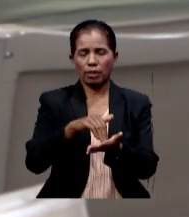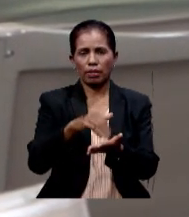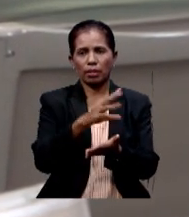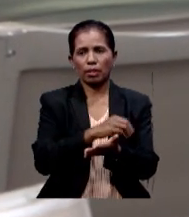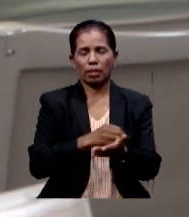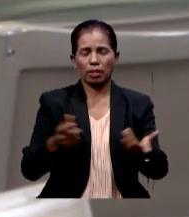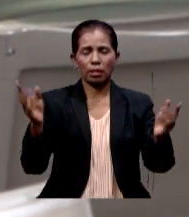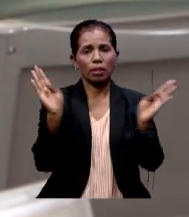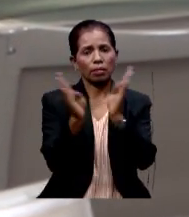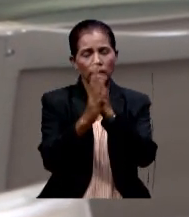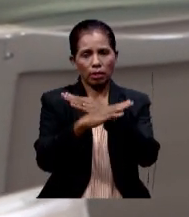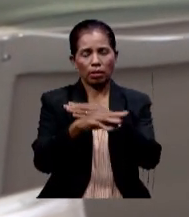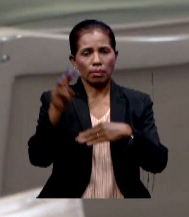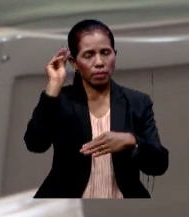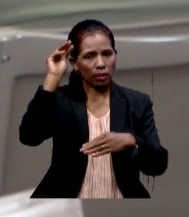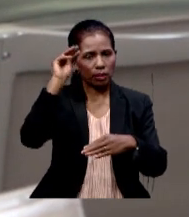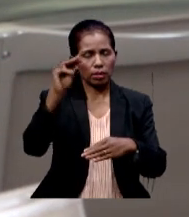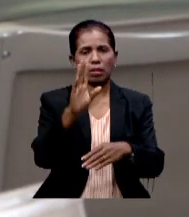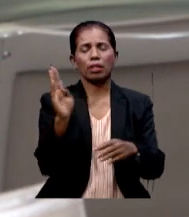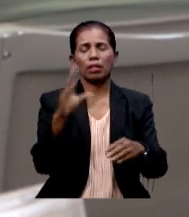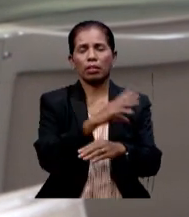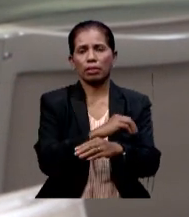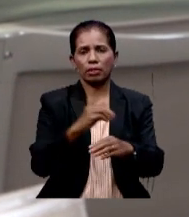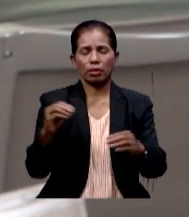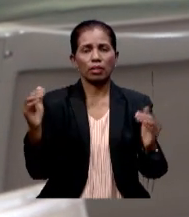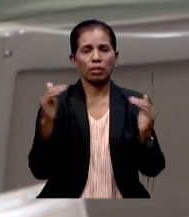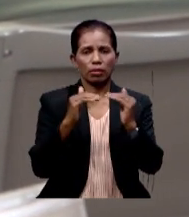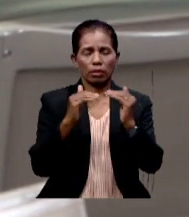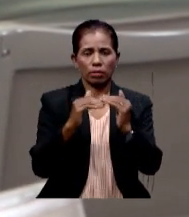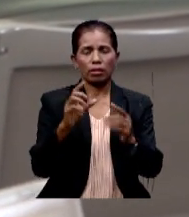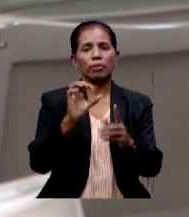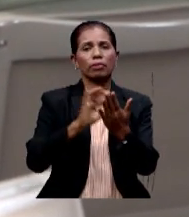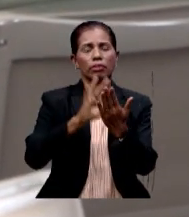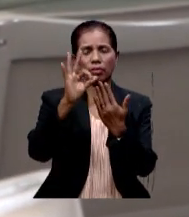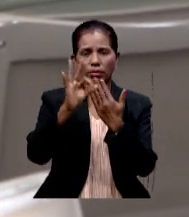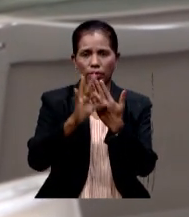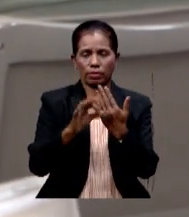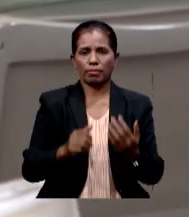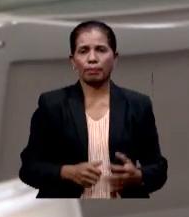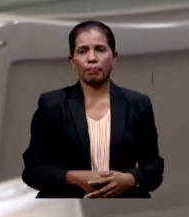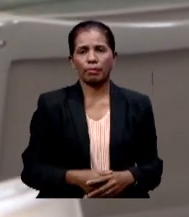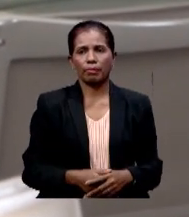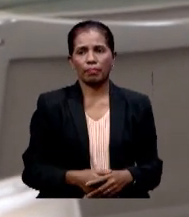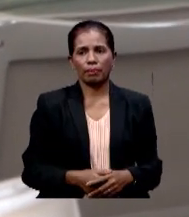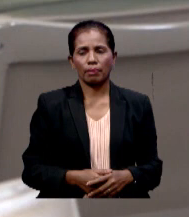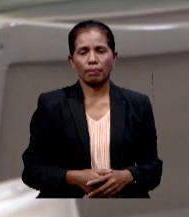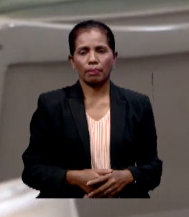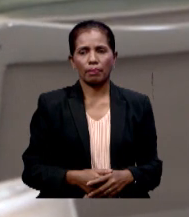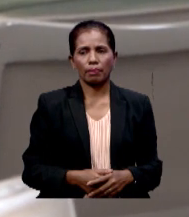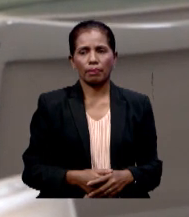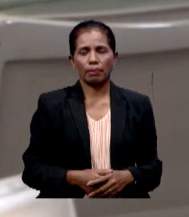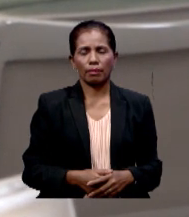upcoming 13th ministerial conference in February. That's me and my